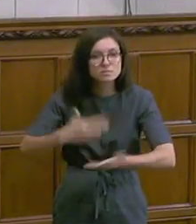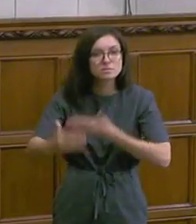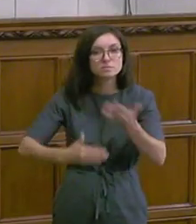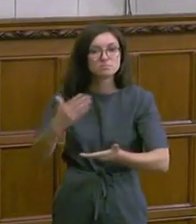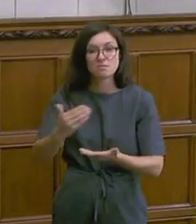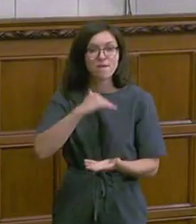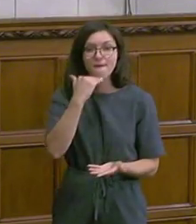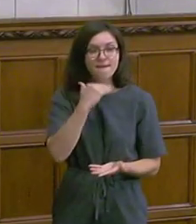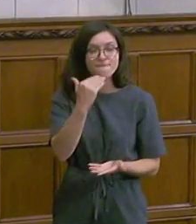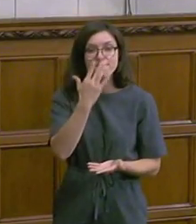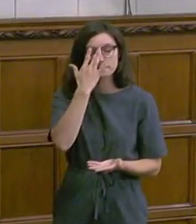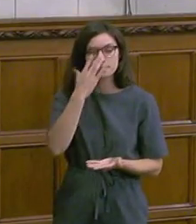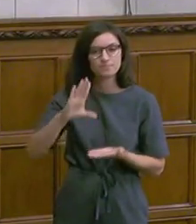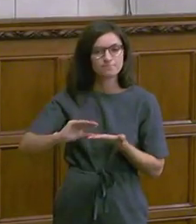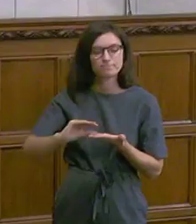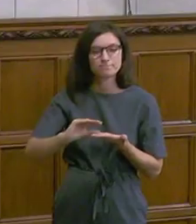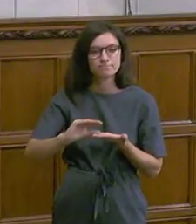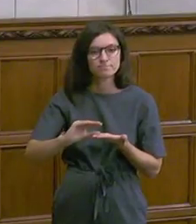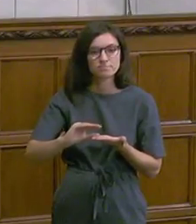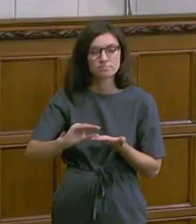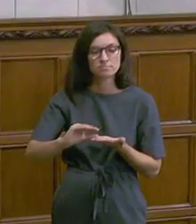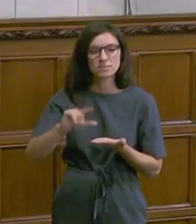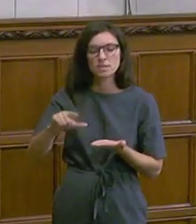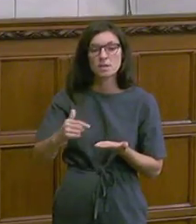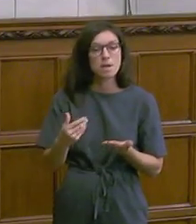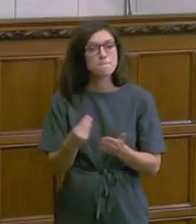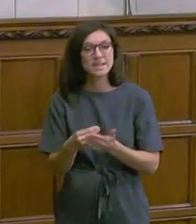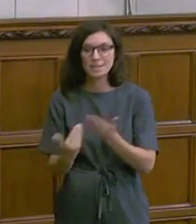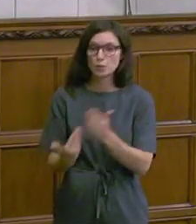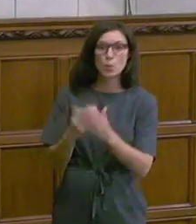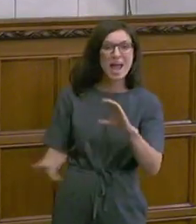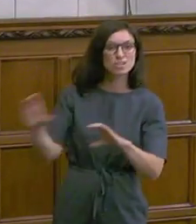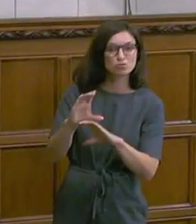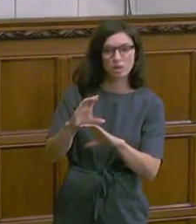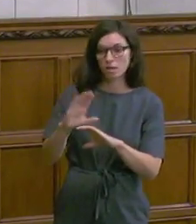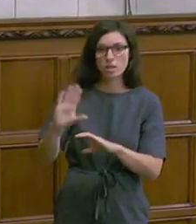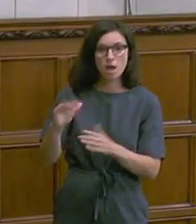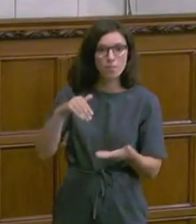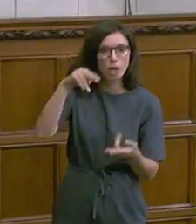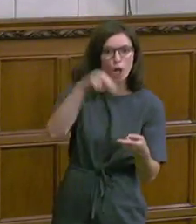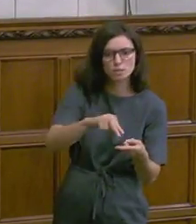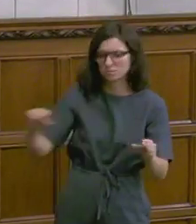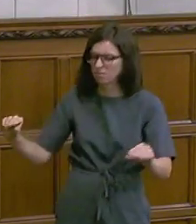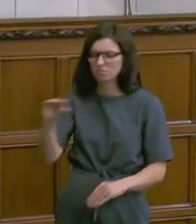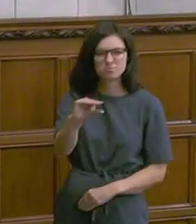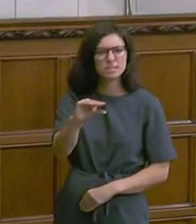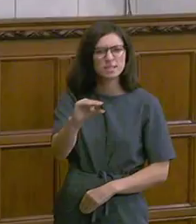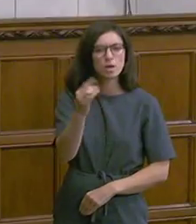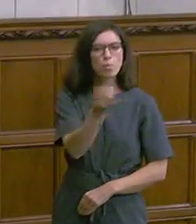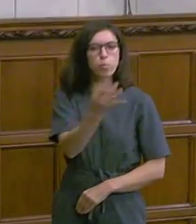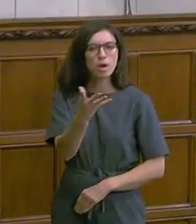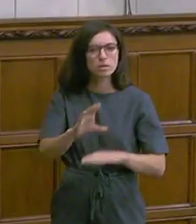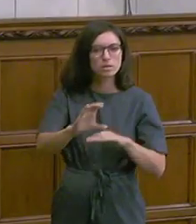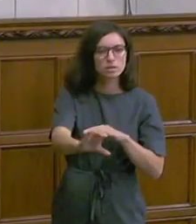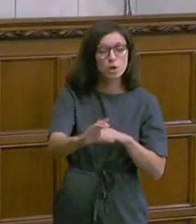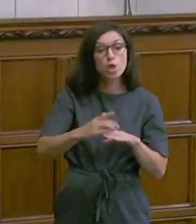good enough. Not only is this not new money, but it is a one-off cash injection, not the sustainable funding